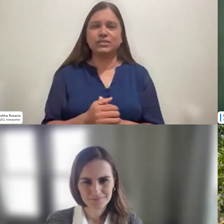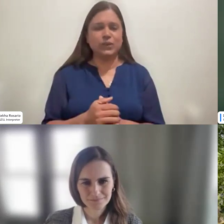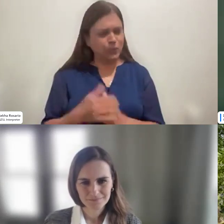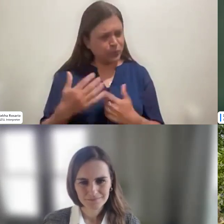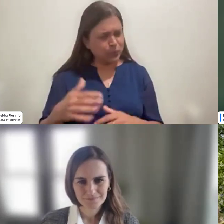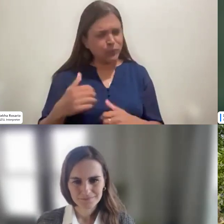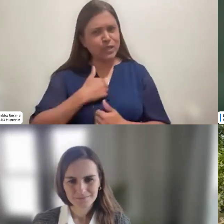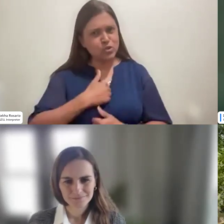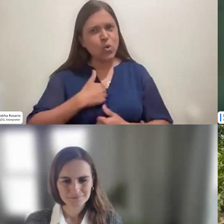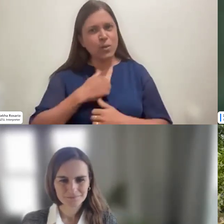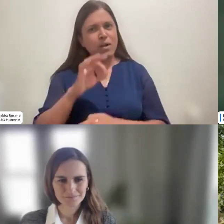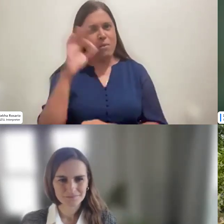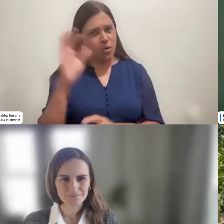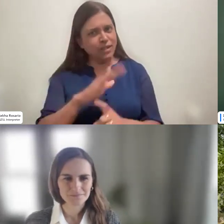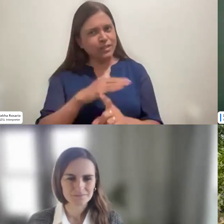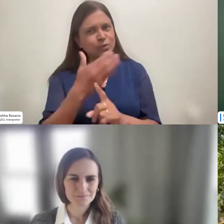so far.